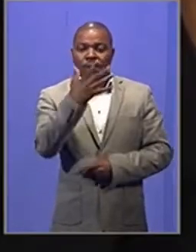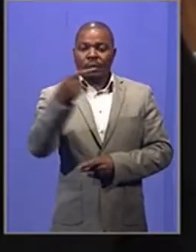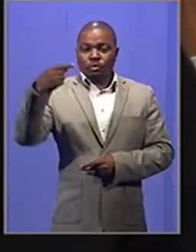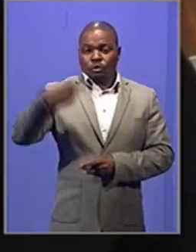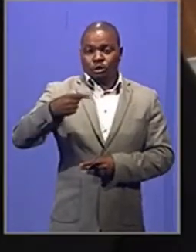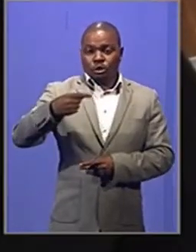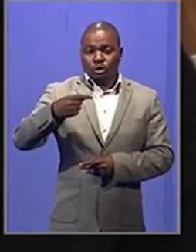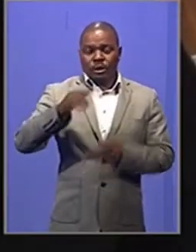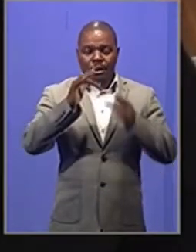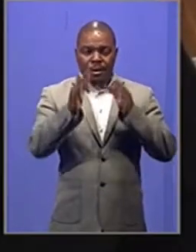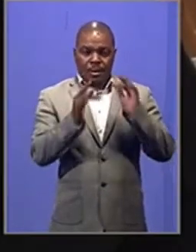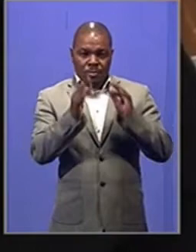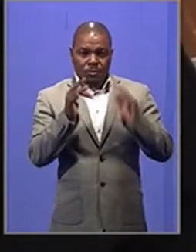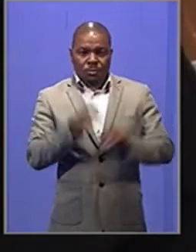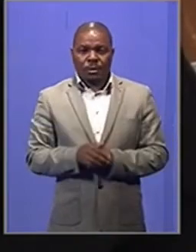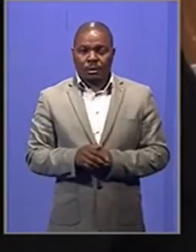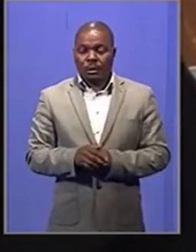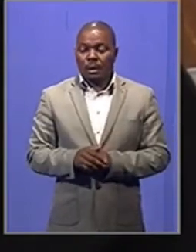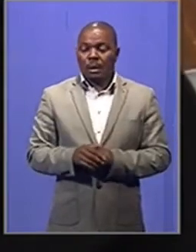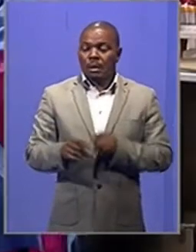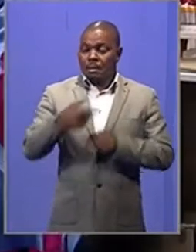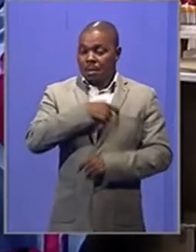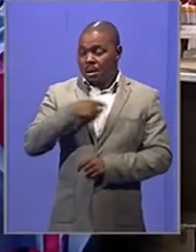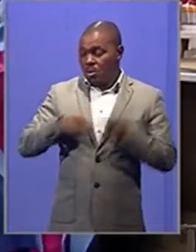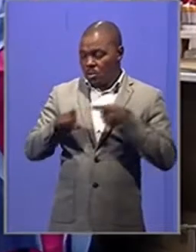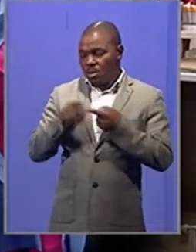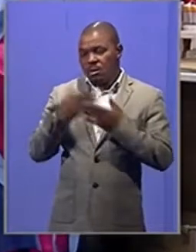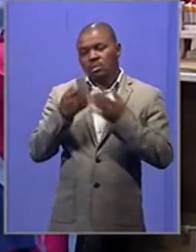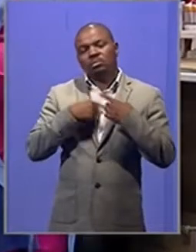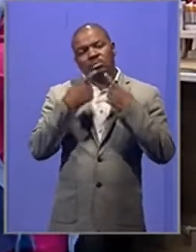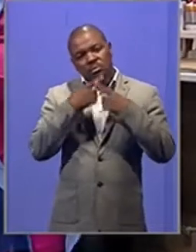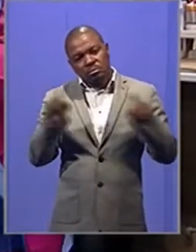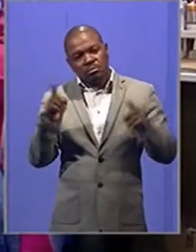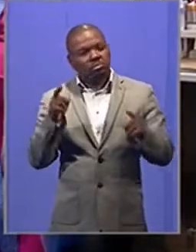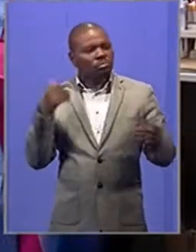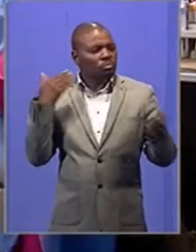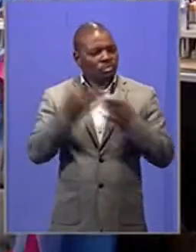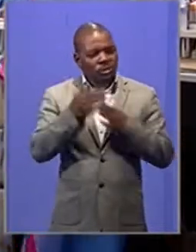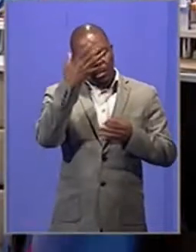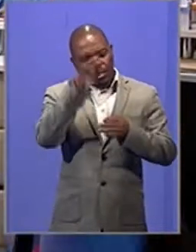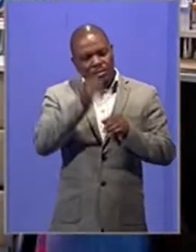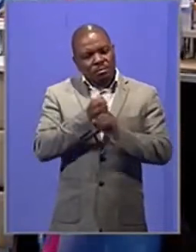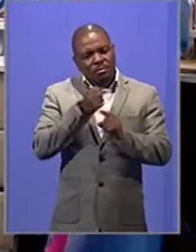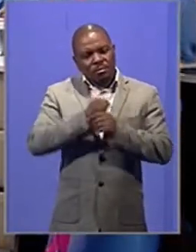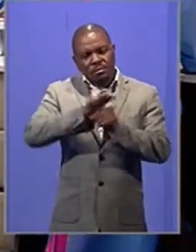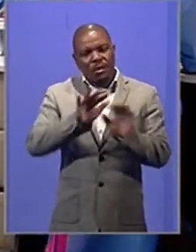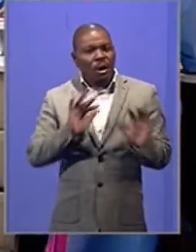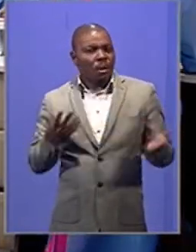Moporesidente o tla boela a tsebisa setjhaba hore mmuso o sebetsa jwang kgahlanong le COVID-19.